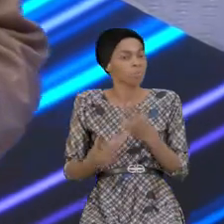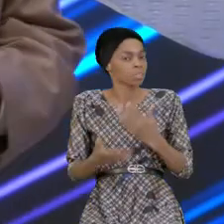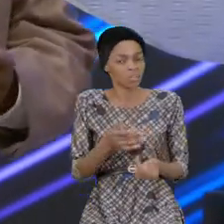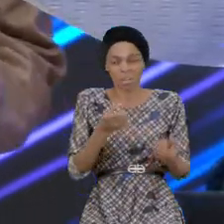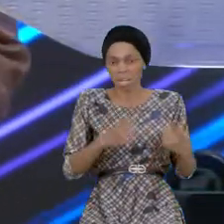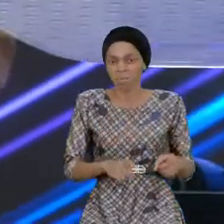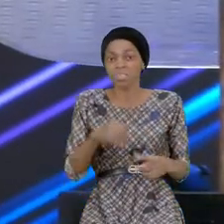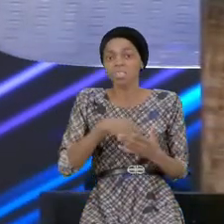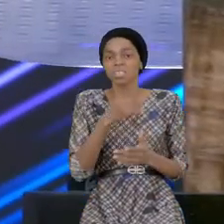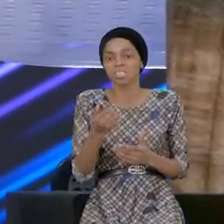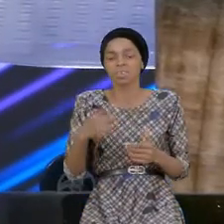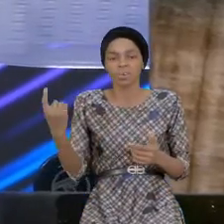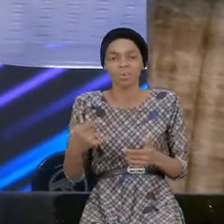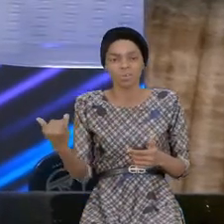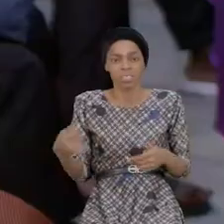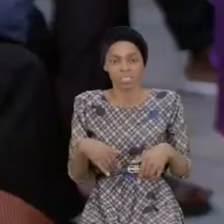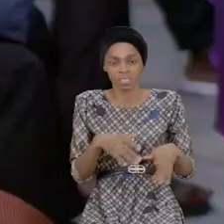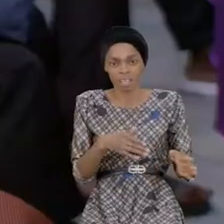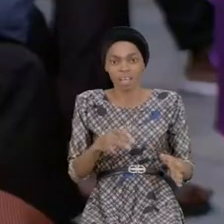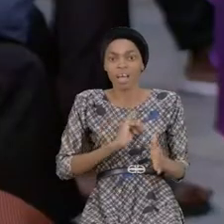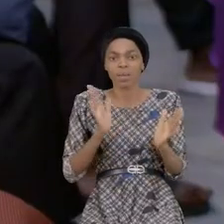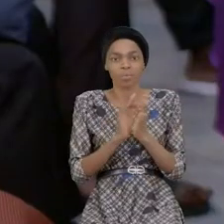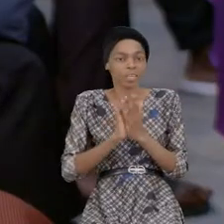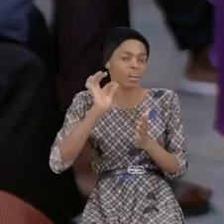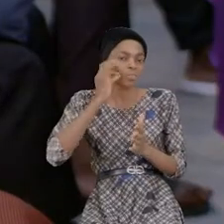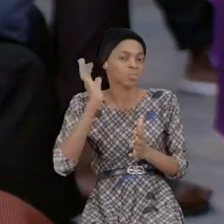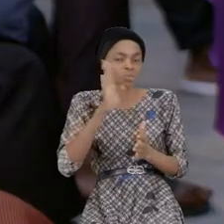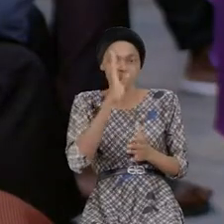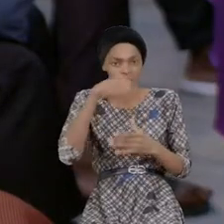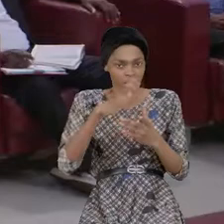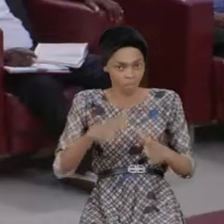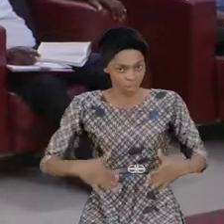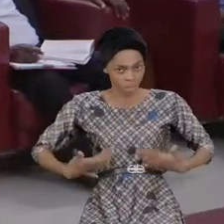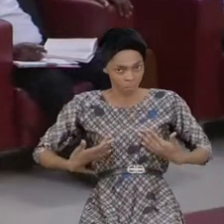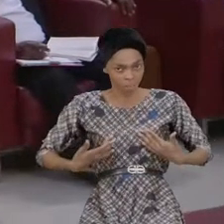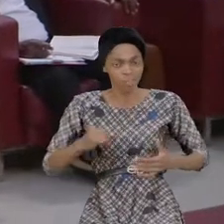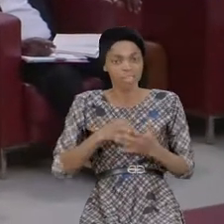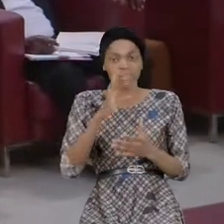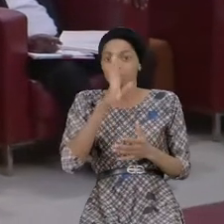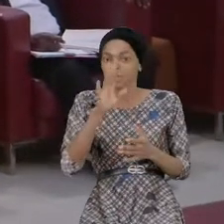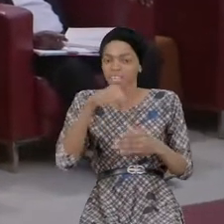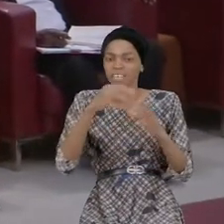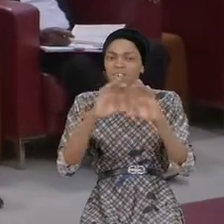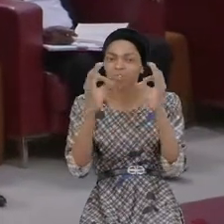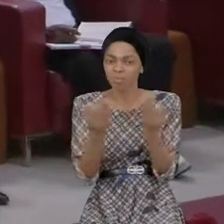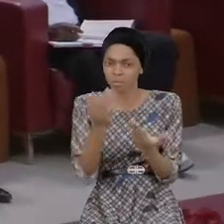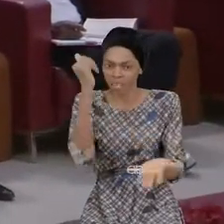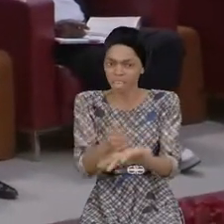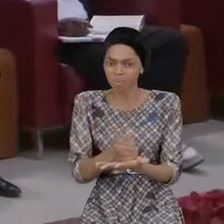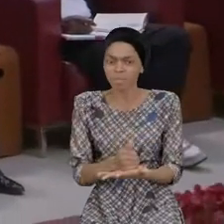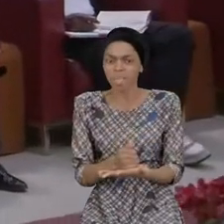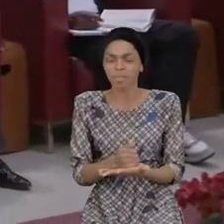that fruit will abide in your life, abide in your family. Amen.